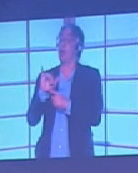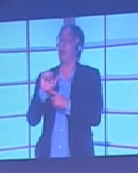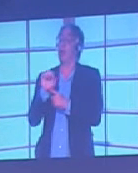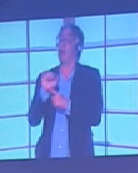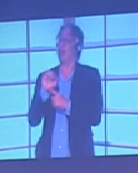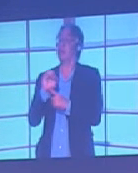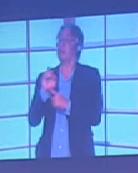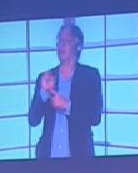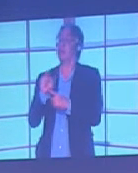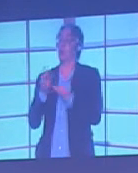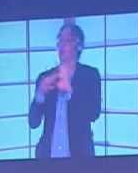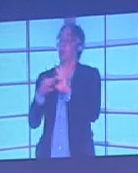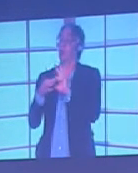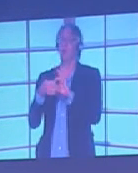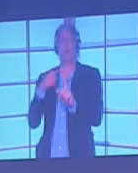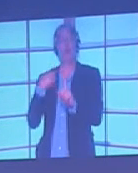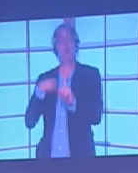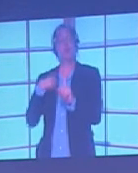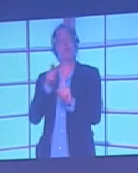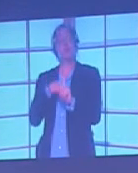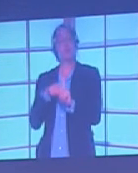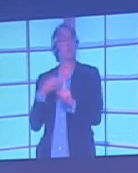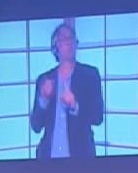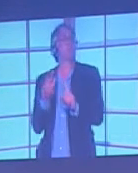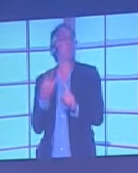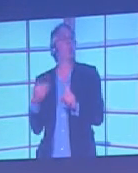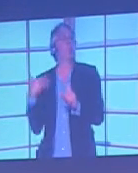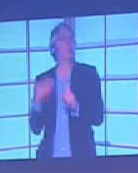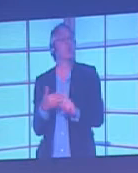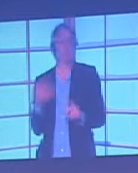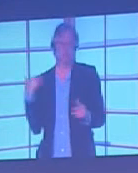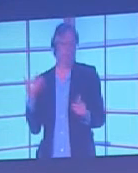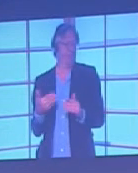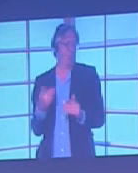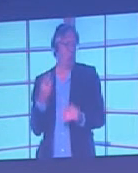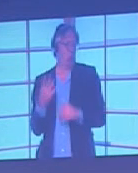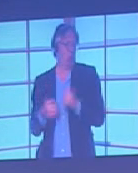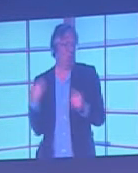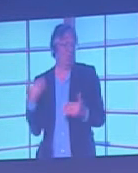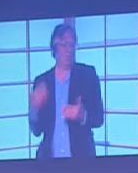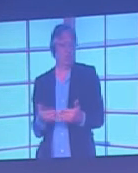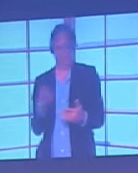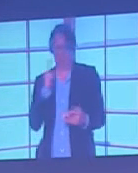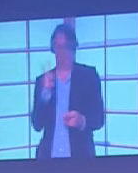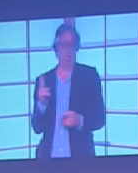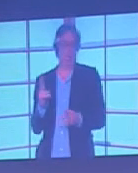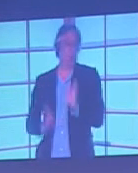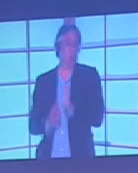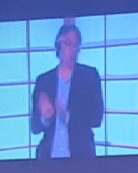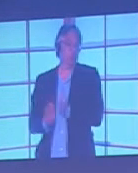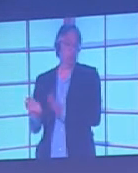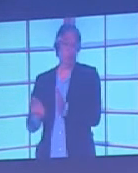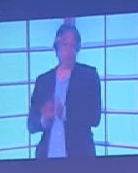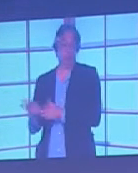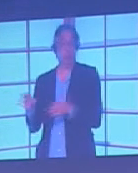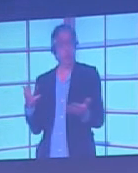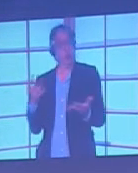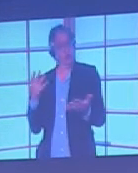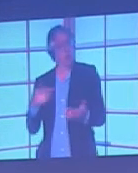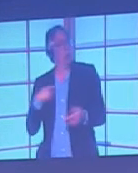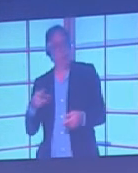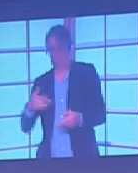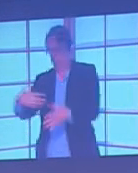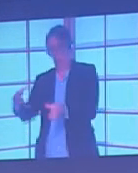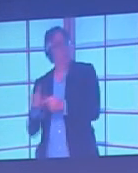already for some years. The successes are obvious, and that gave us the evidence to be able to put to the Club